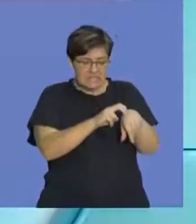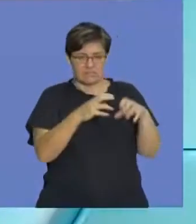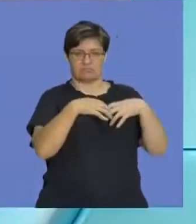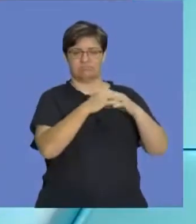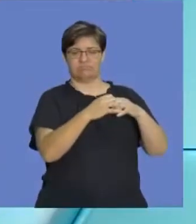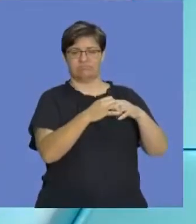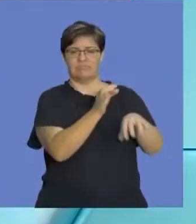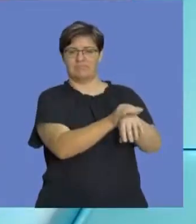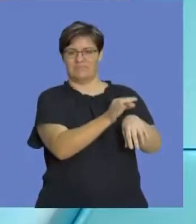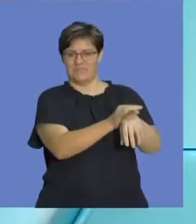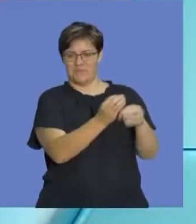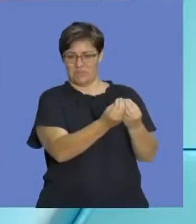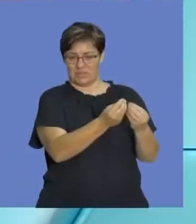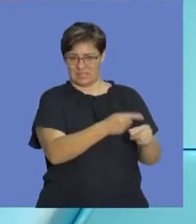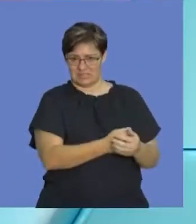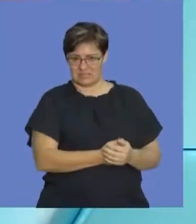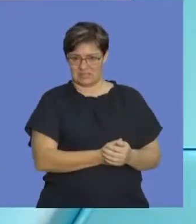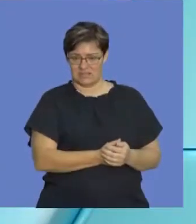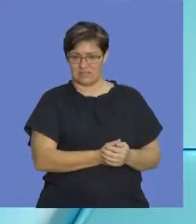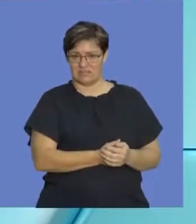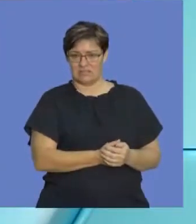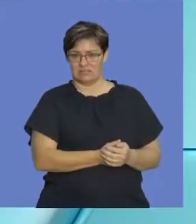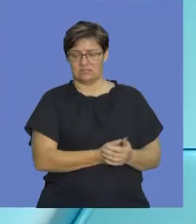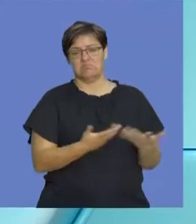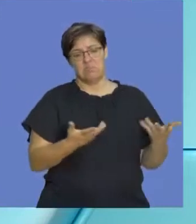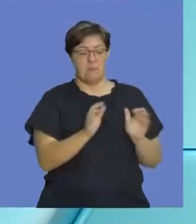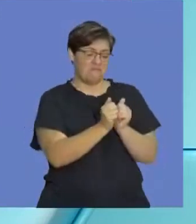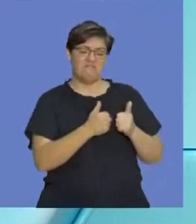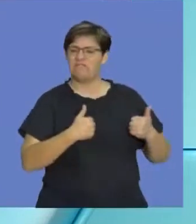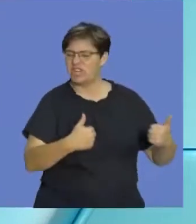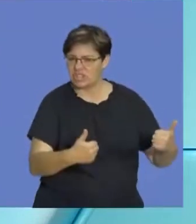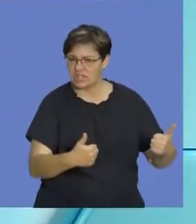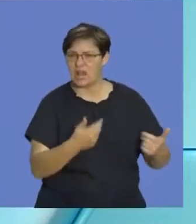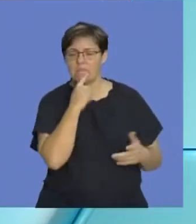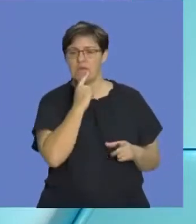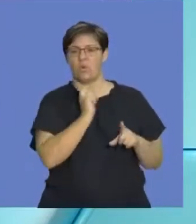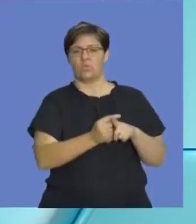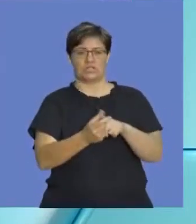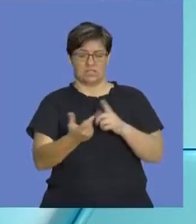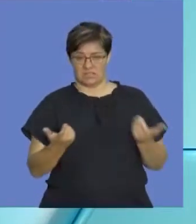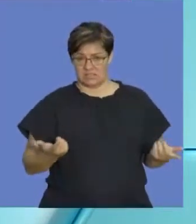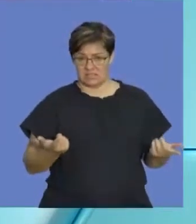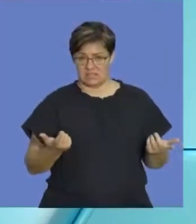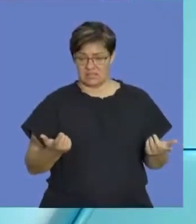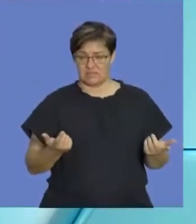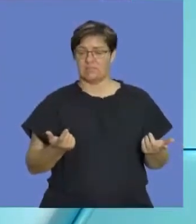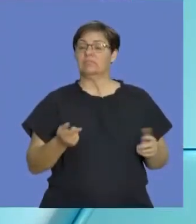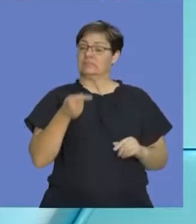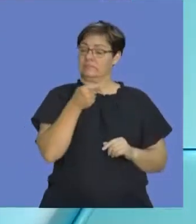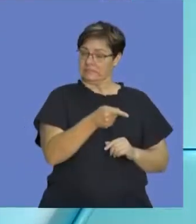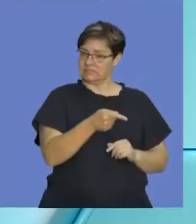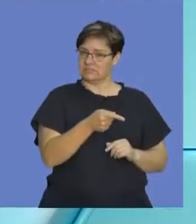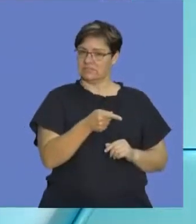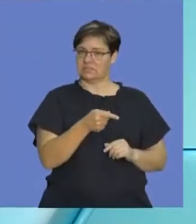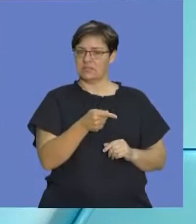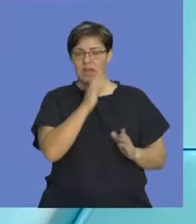using to make that product. For example, if you're making furniture, we're talking about the wood, okay? So that's what we